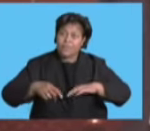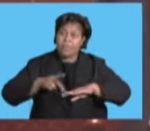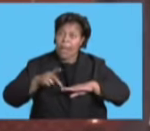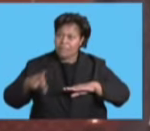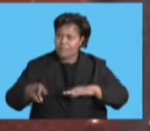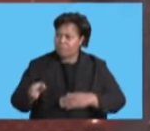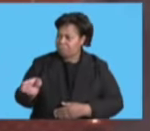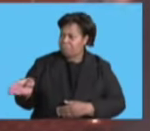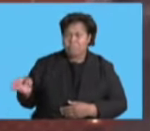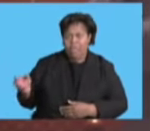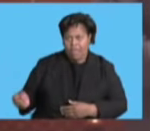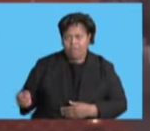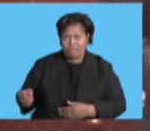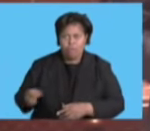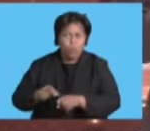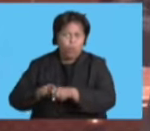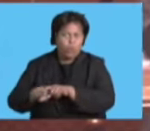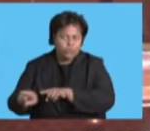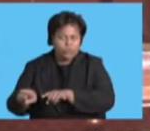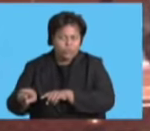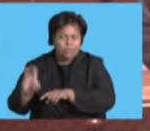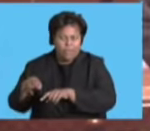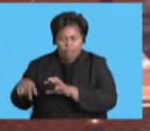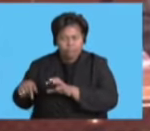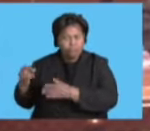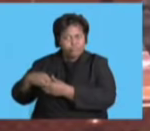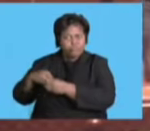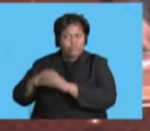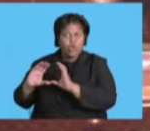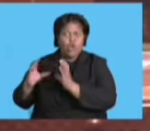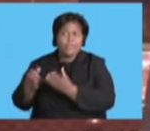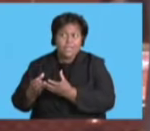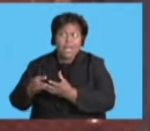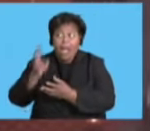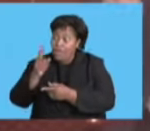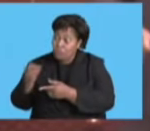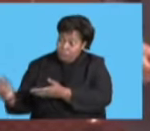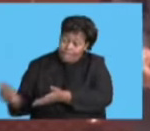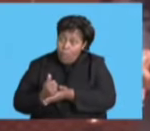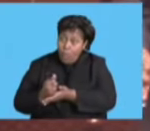majority. And again, by supporting this report and by forcing